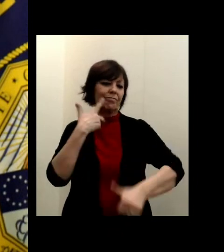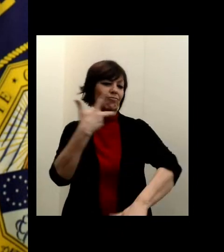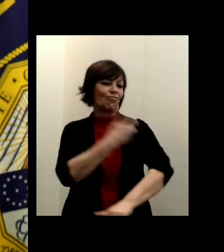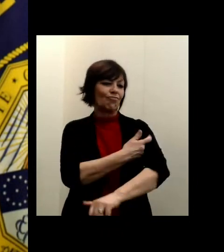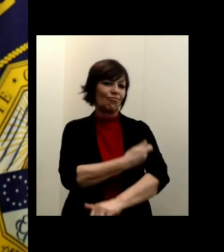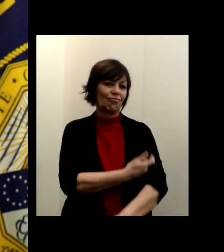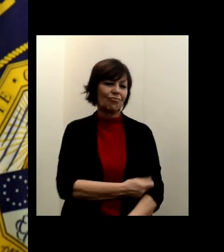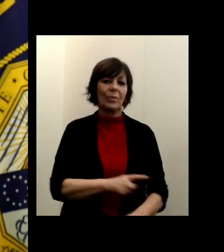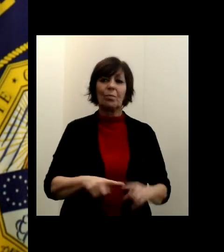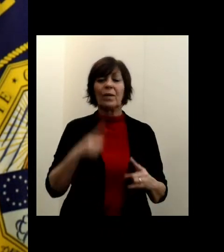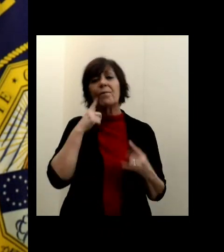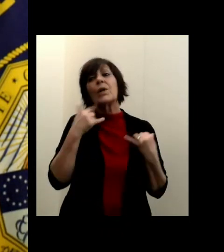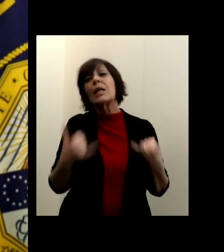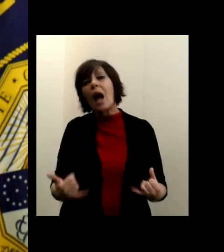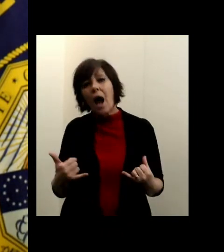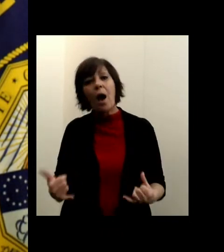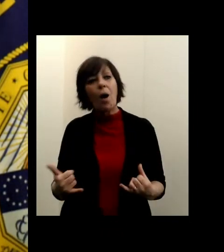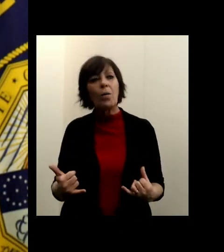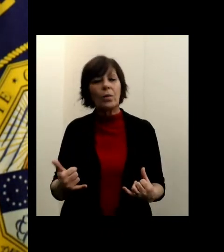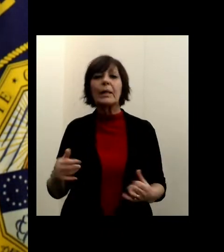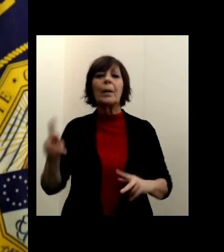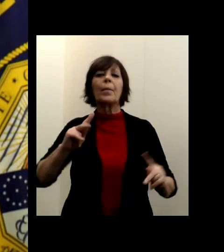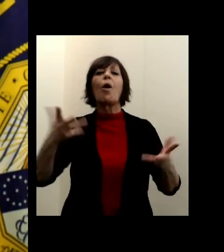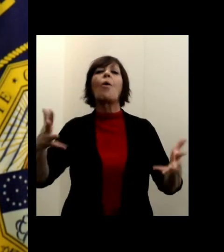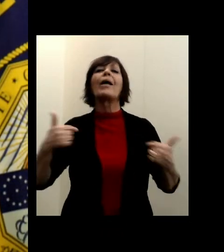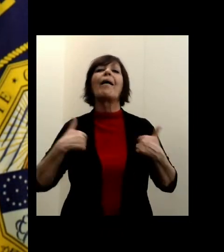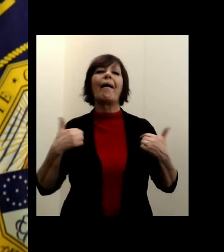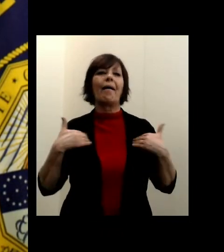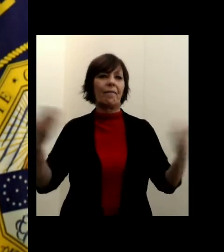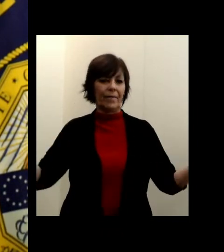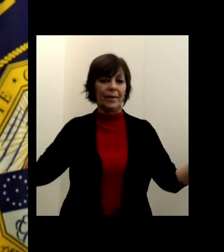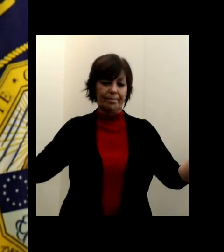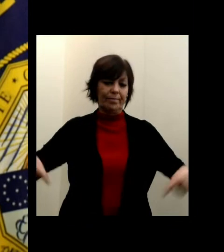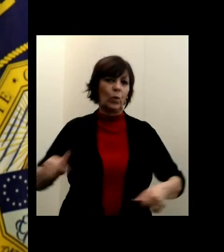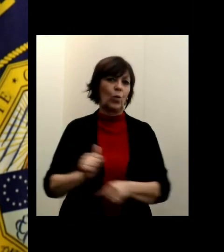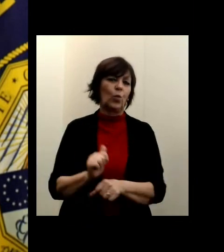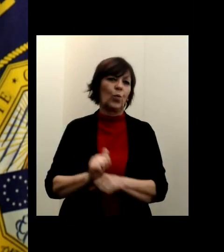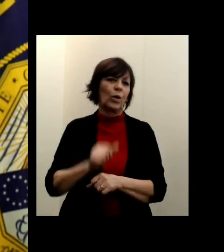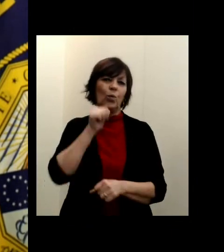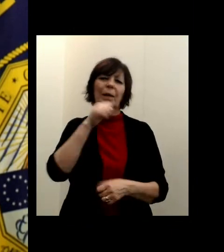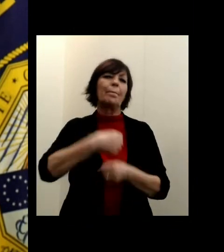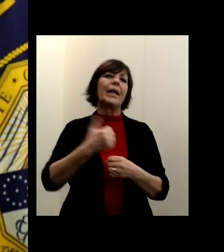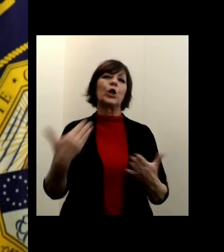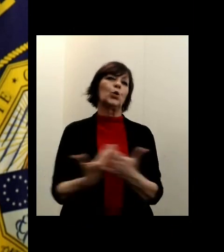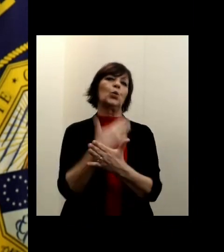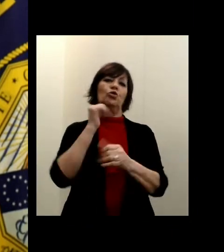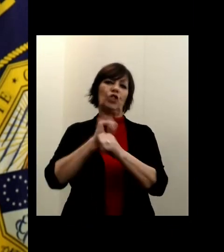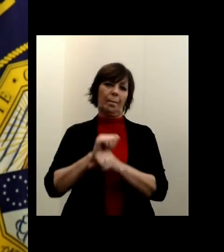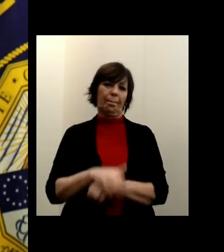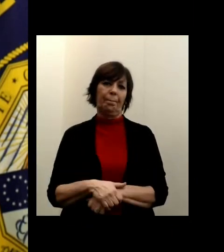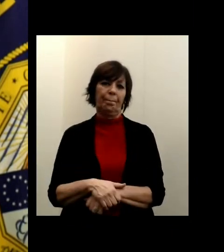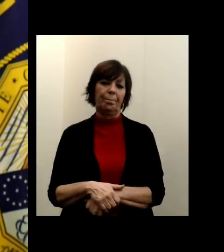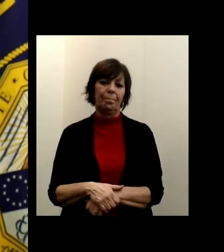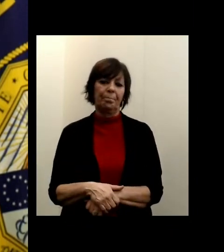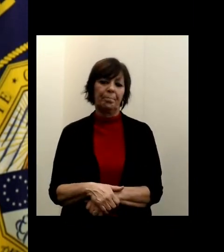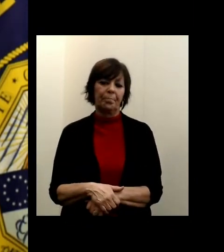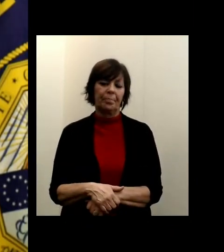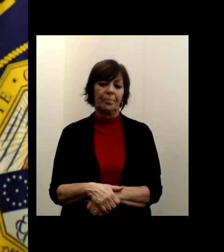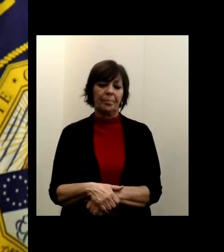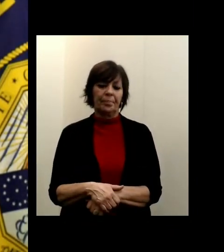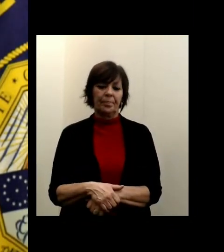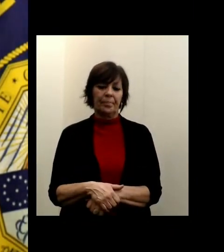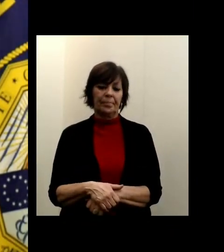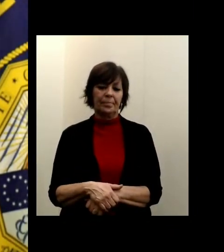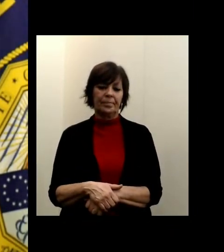But for the time being, we're utilizing resources that we already have. We do not plan on creating new jobs to do that. Go back